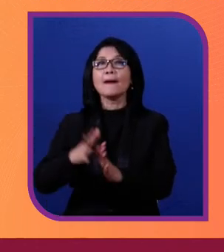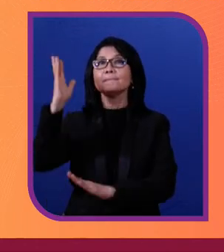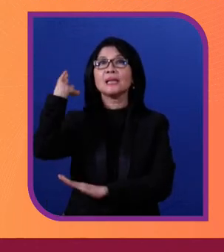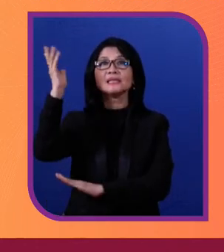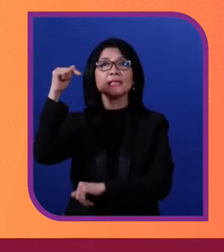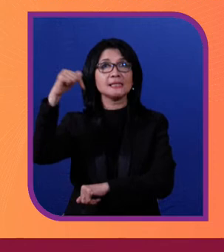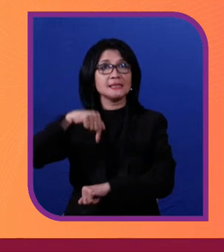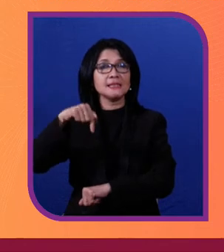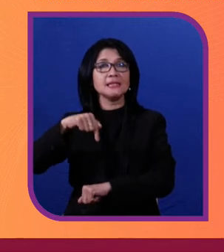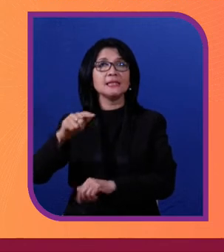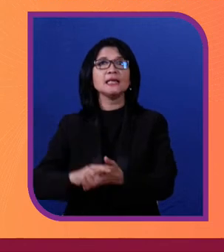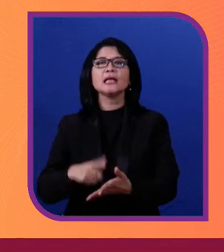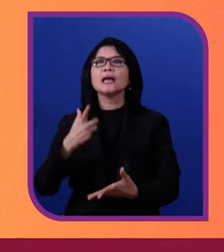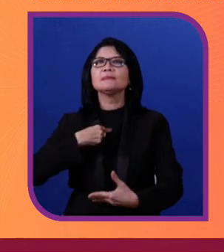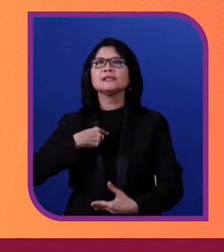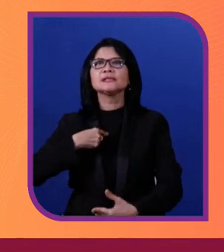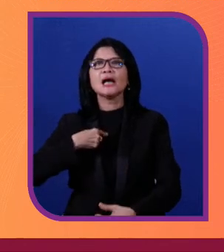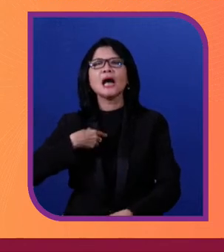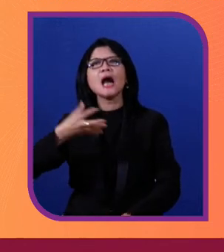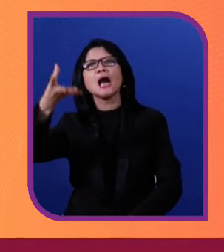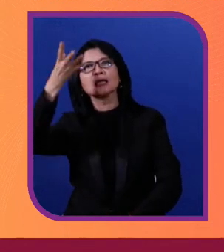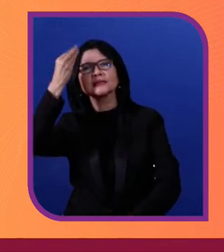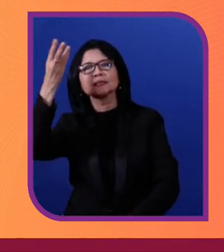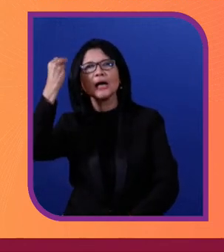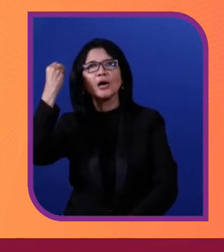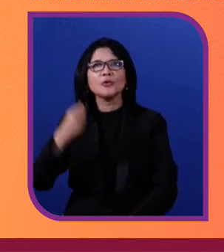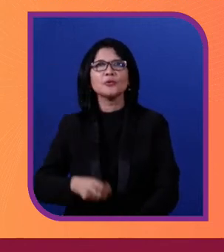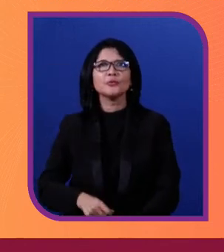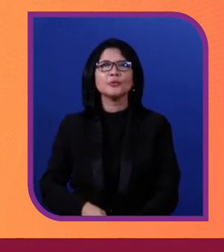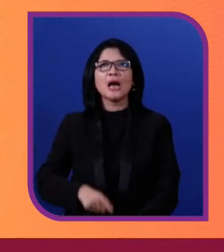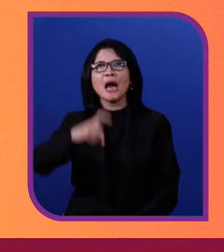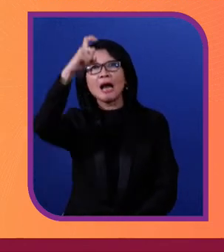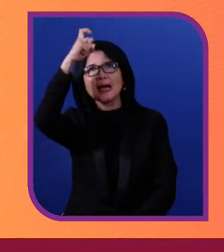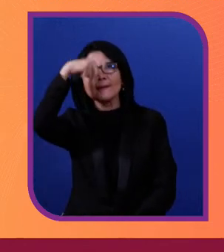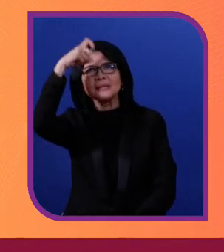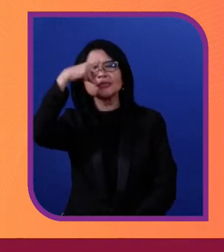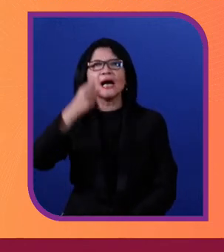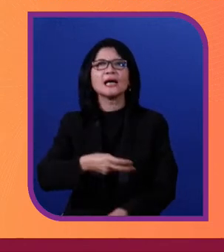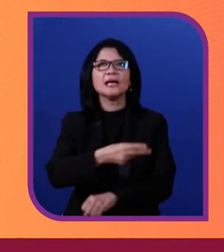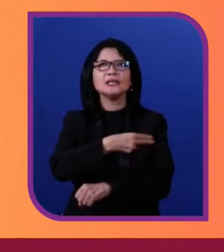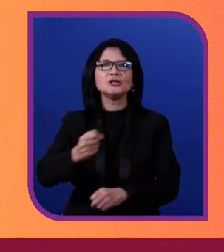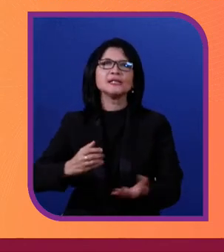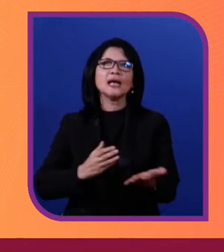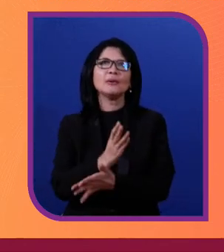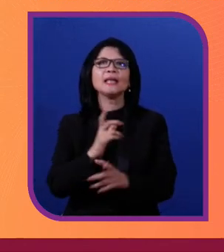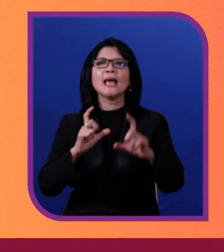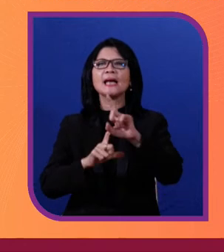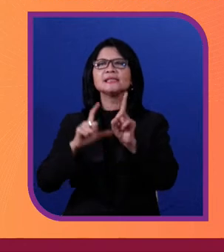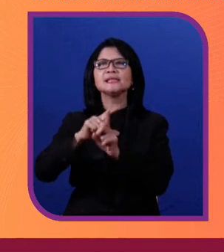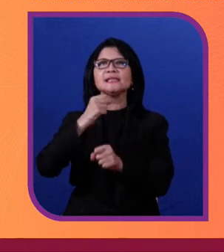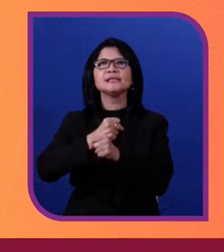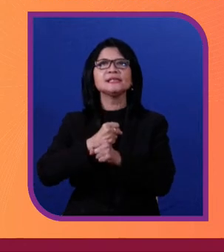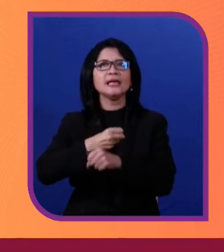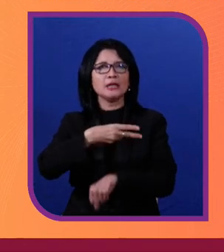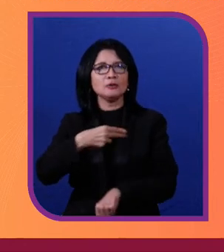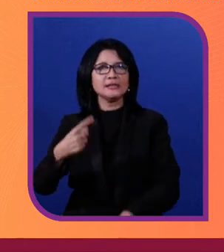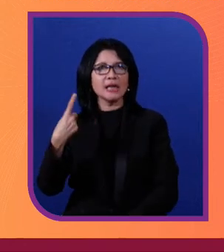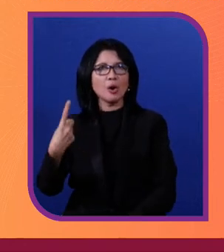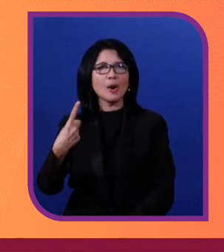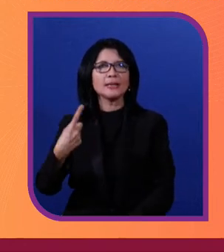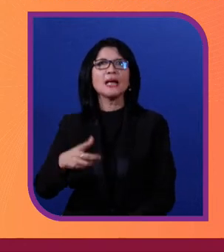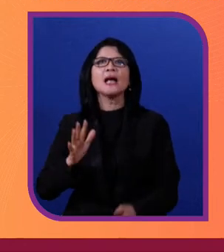Indonesia in the rute ssdc Indonesia Wonosobo pergantian the eye of action for the infrastructure